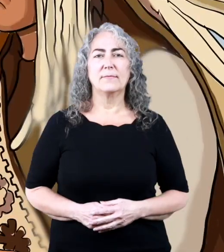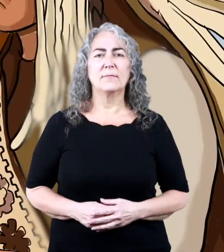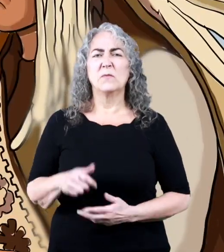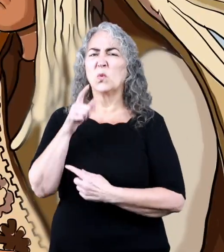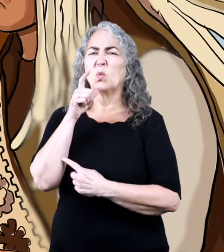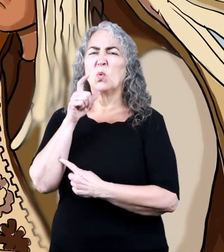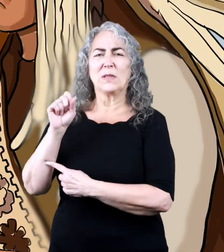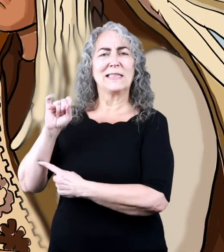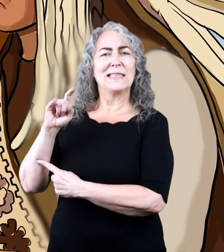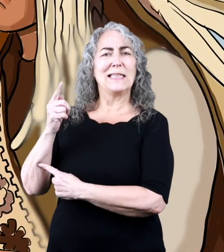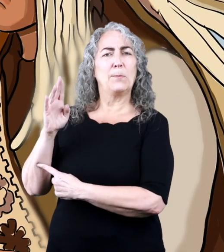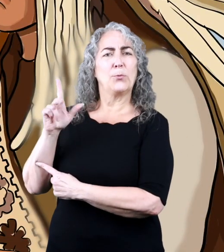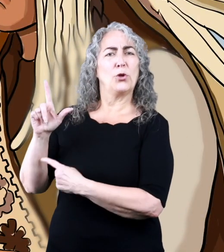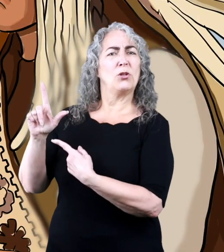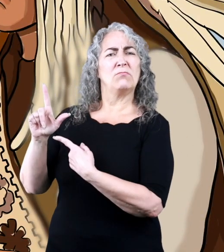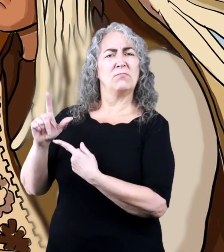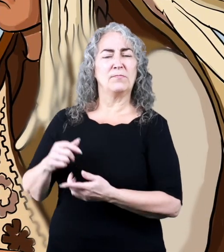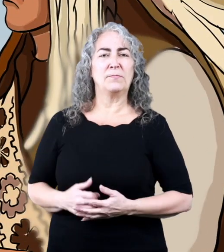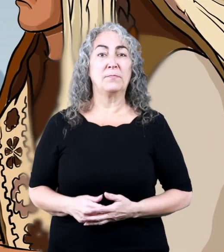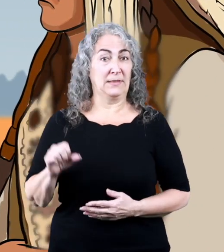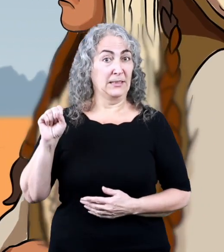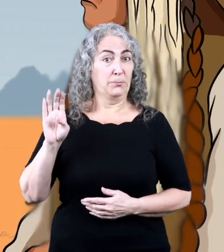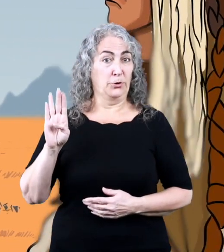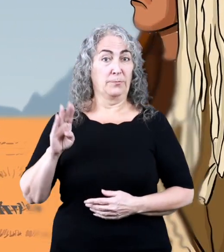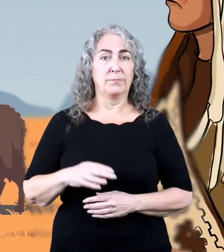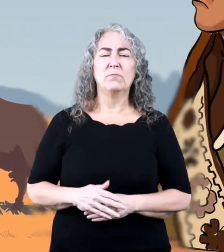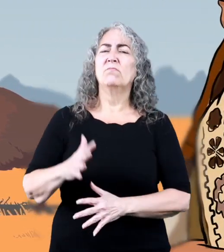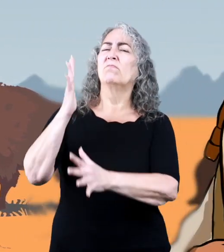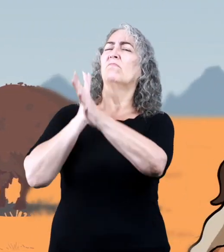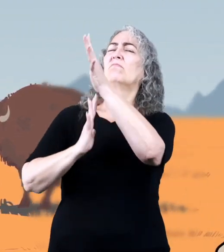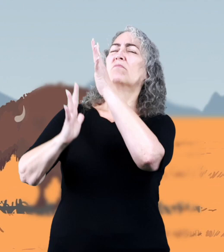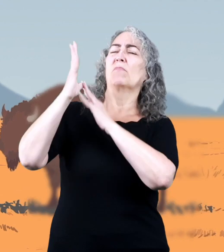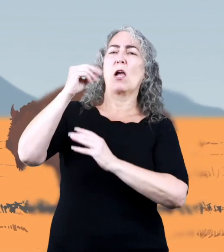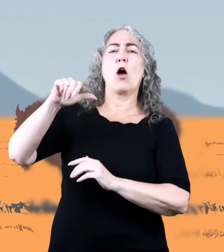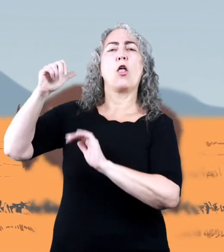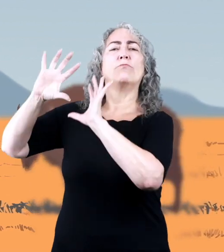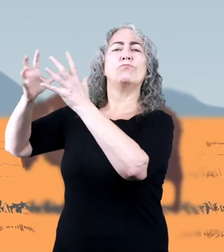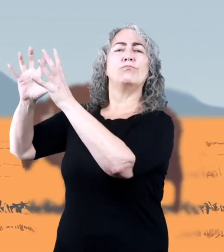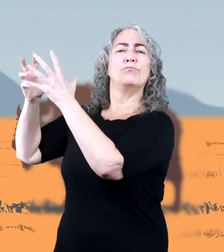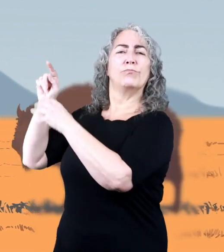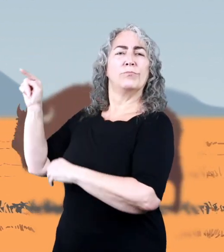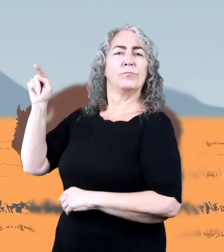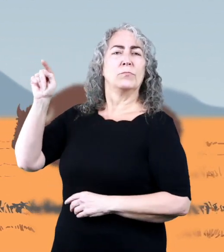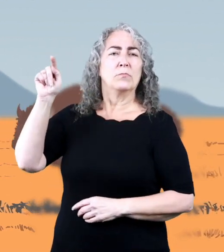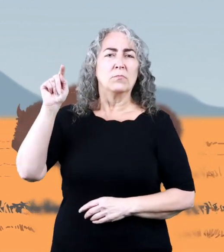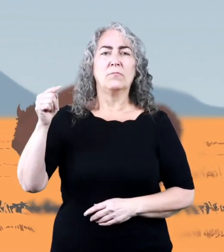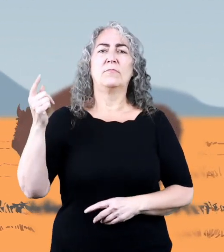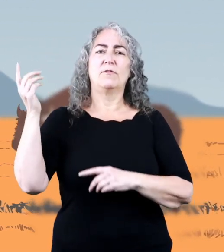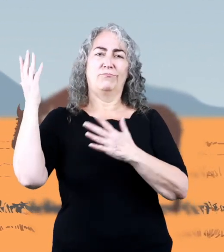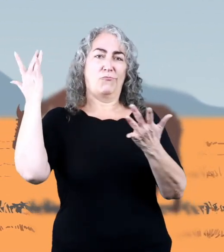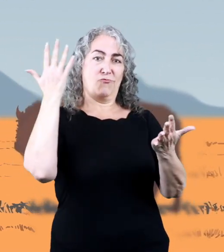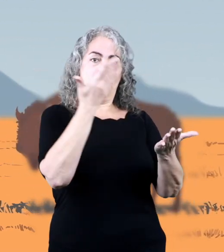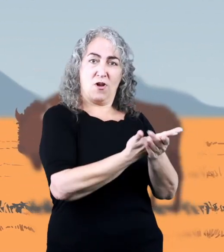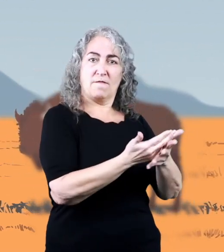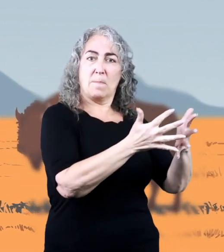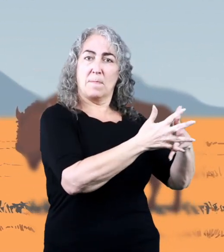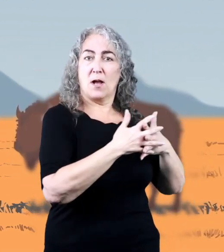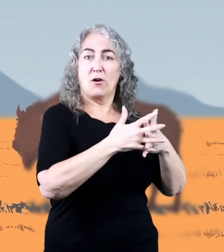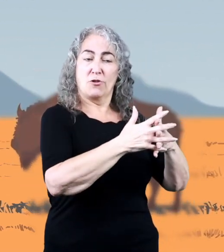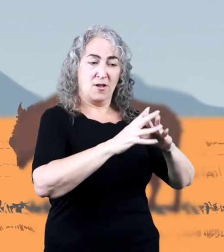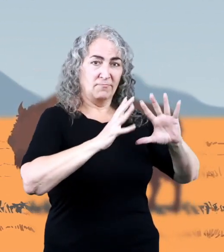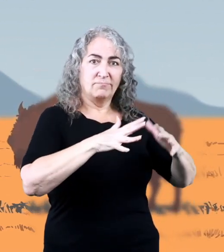Who was Sitting Bull? Long before European and other outsiders settled on the North American